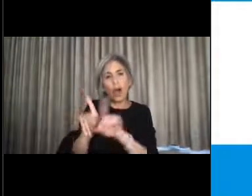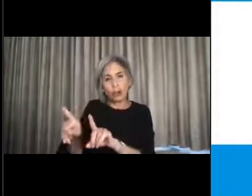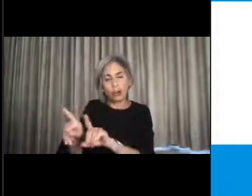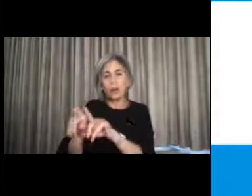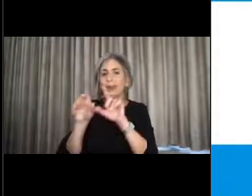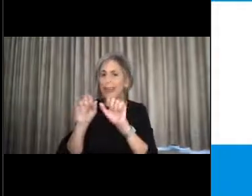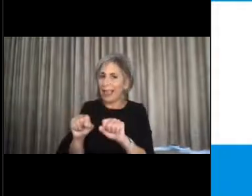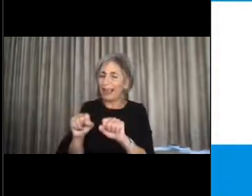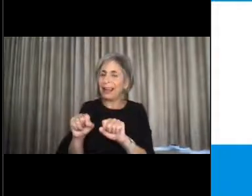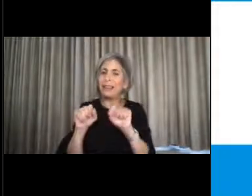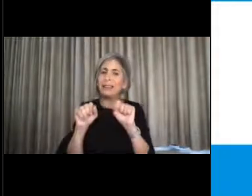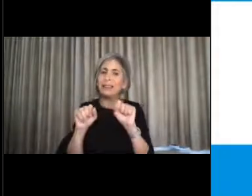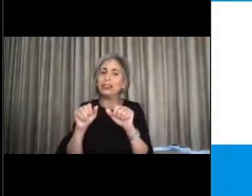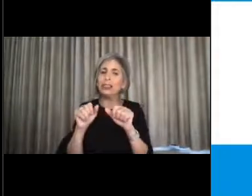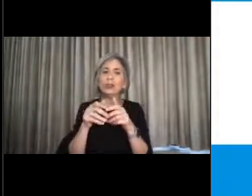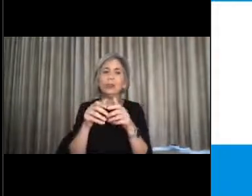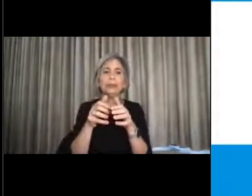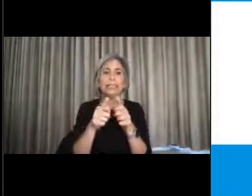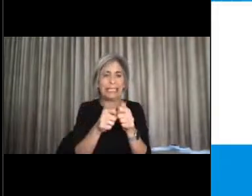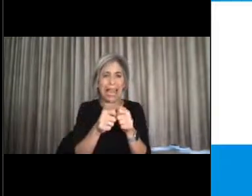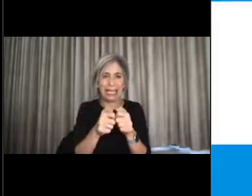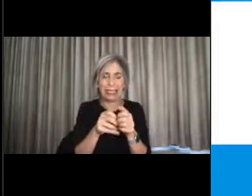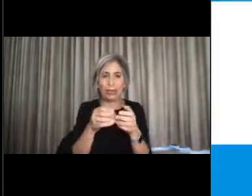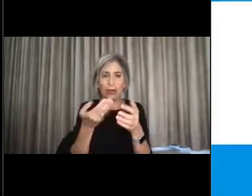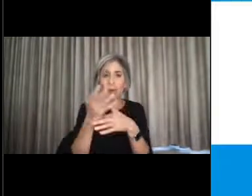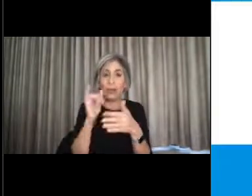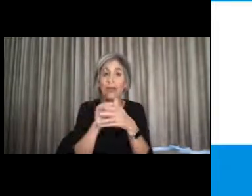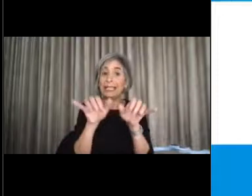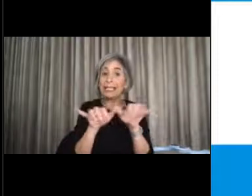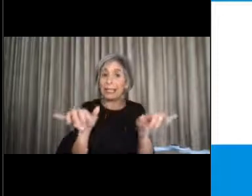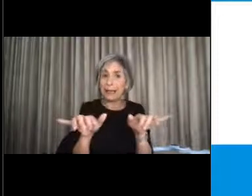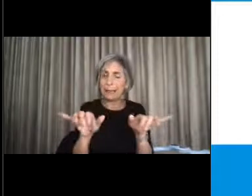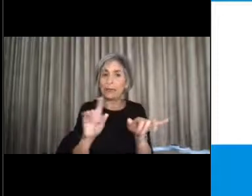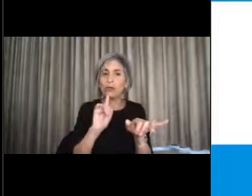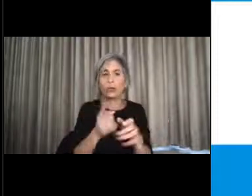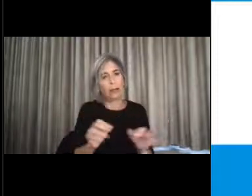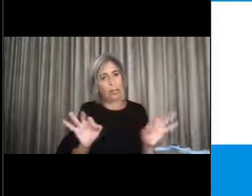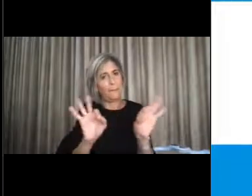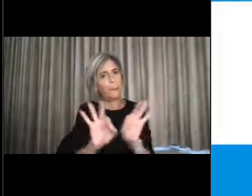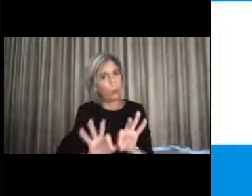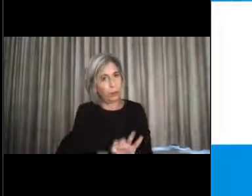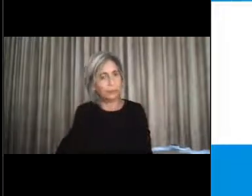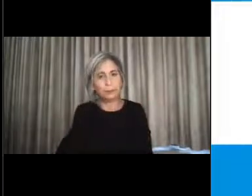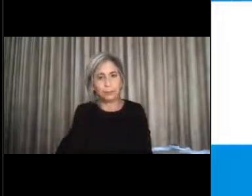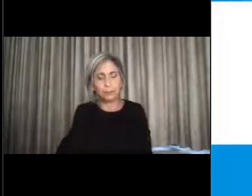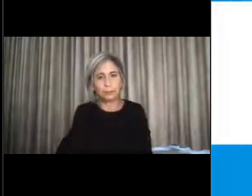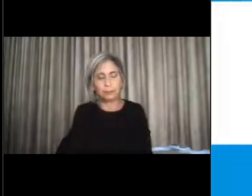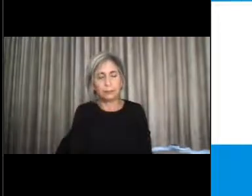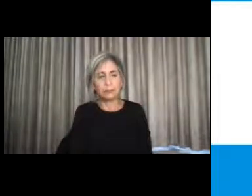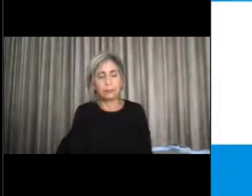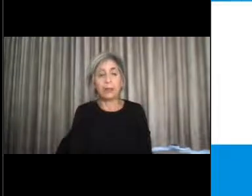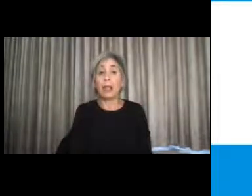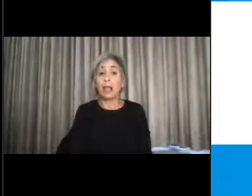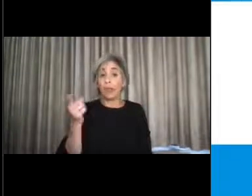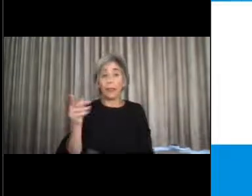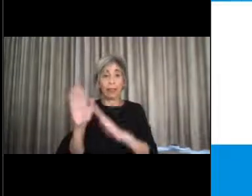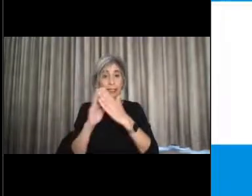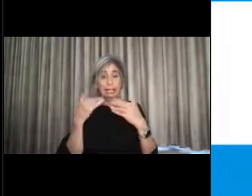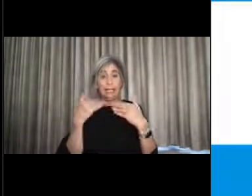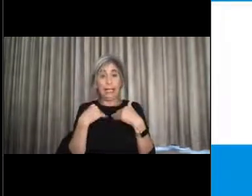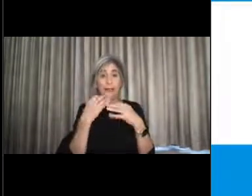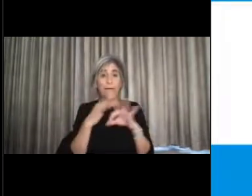have the ability to send text messages through that system, which is again really important. In addition, the city has a free mobile